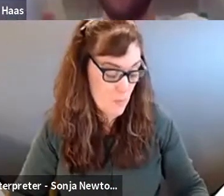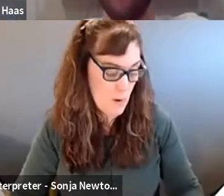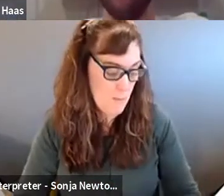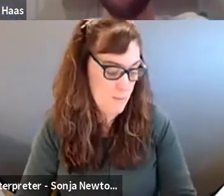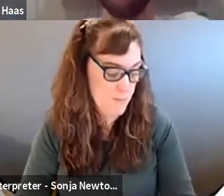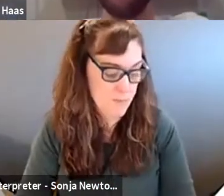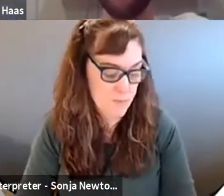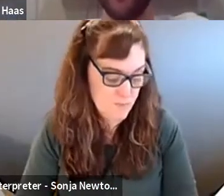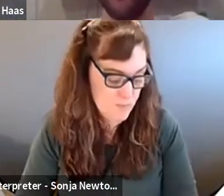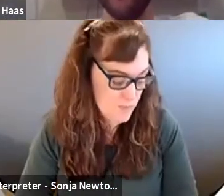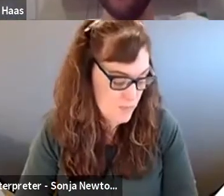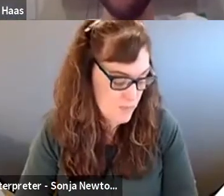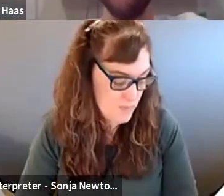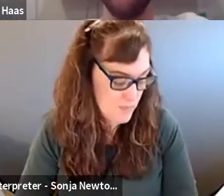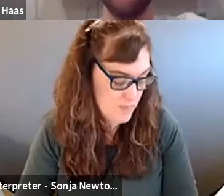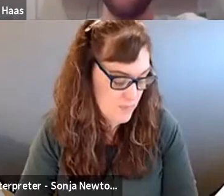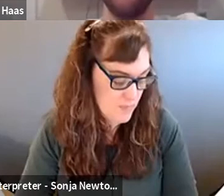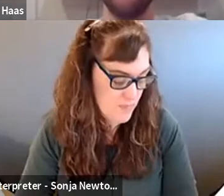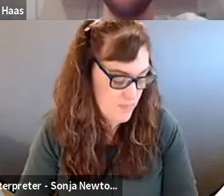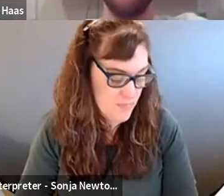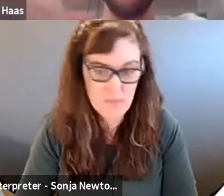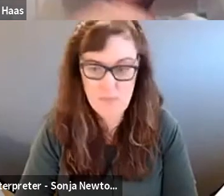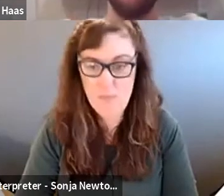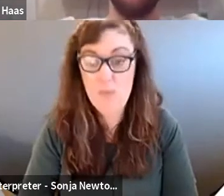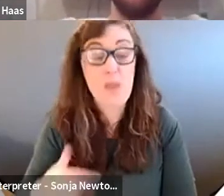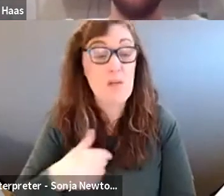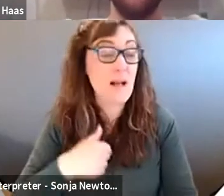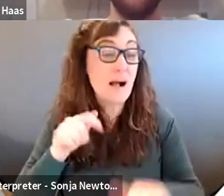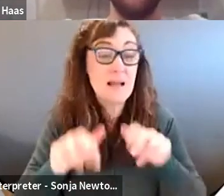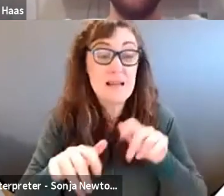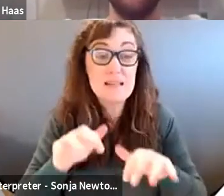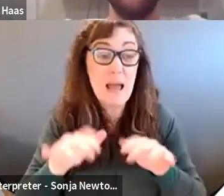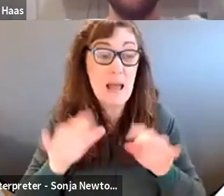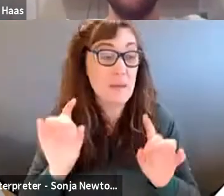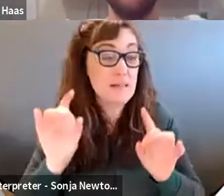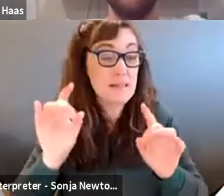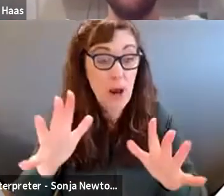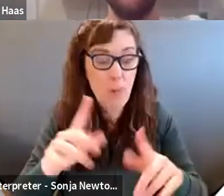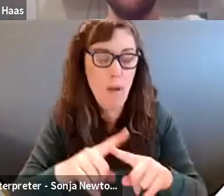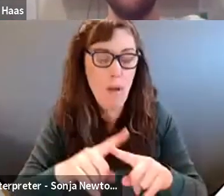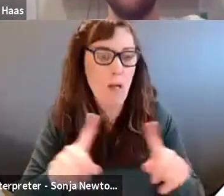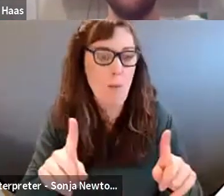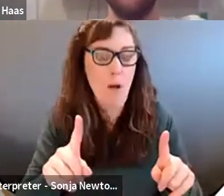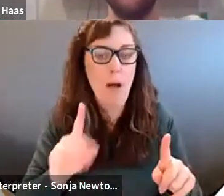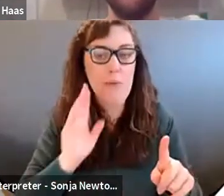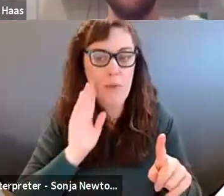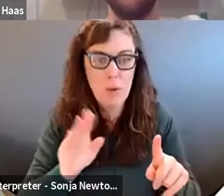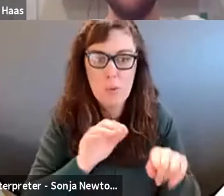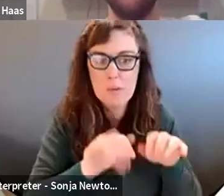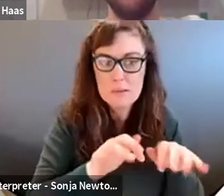excuse myself because I am a terrible typist, but I'm going to be typing notes based on what you